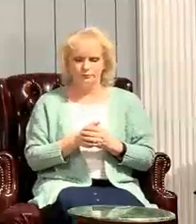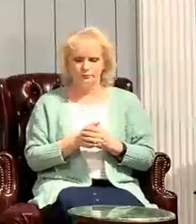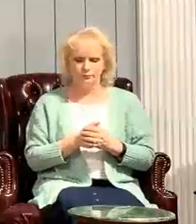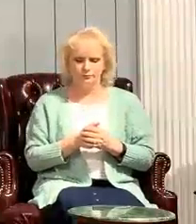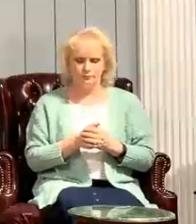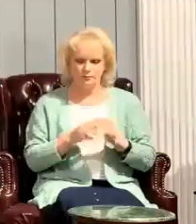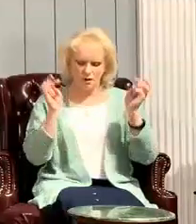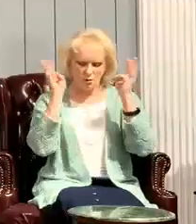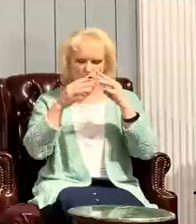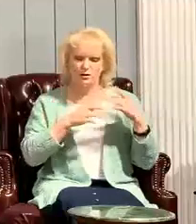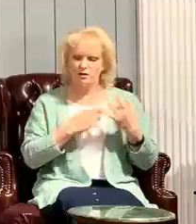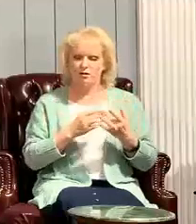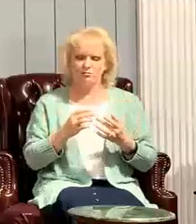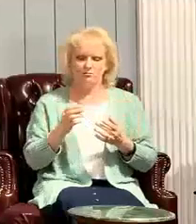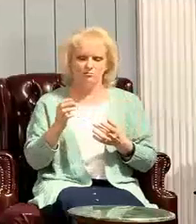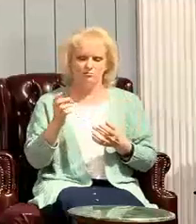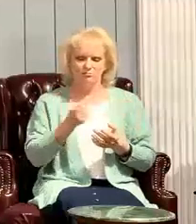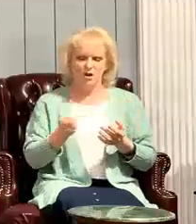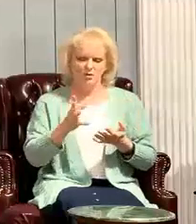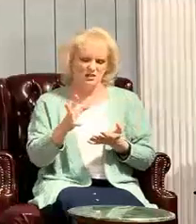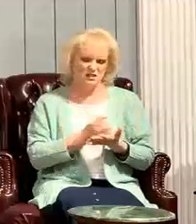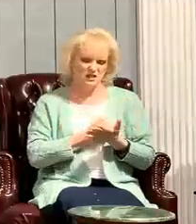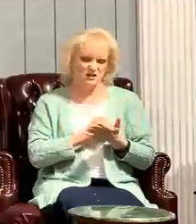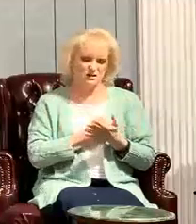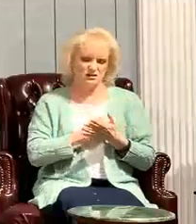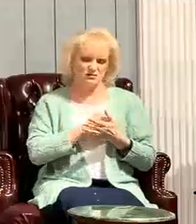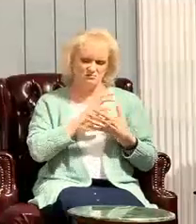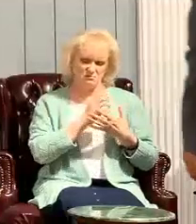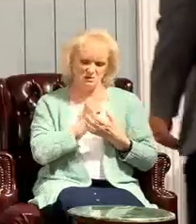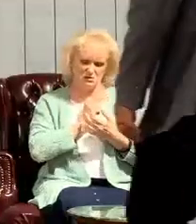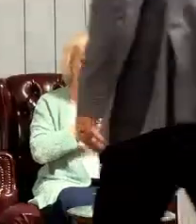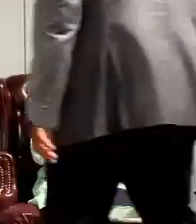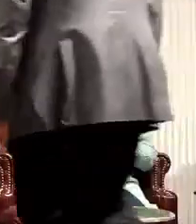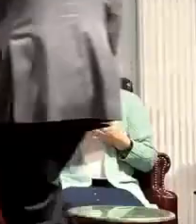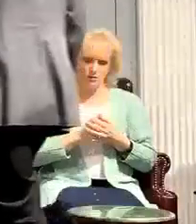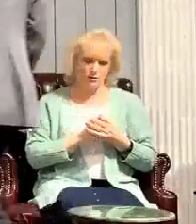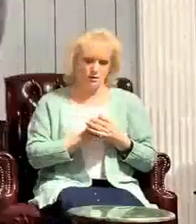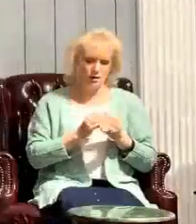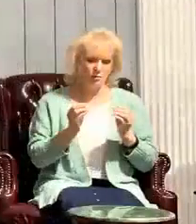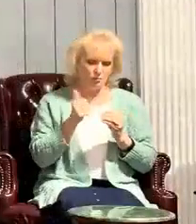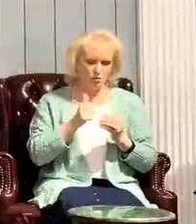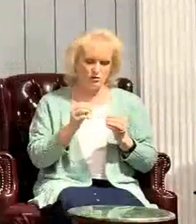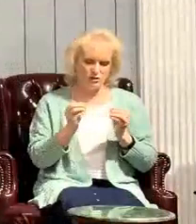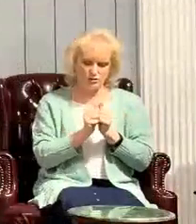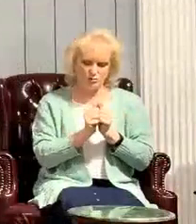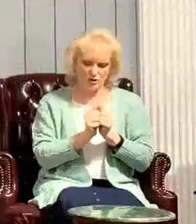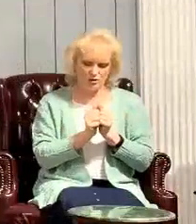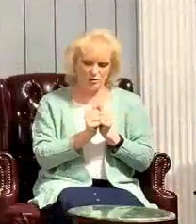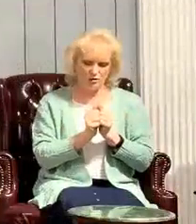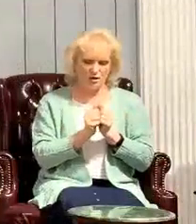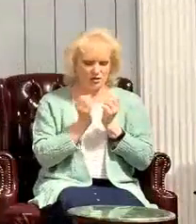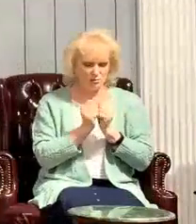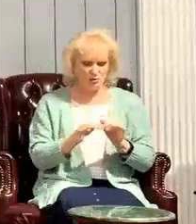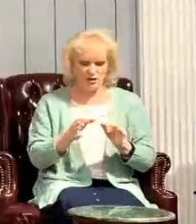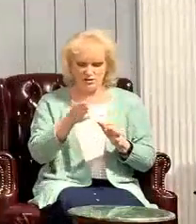always stingy and selfish, and mostly it's stingy and selfish with the blessing of God. Cannot see